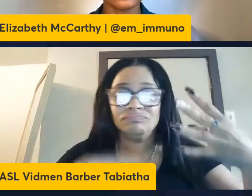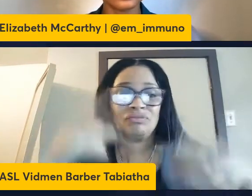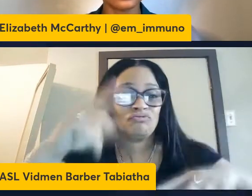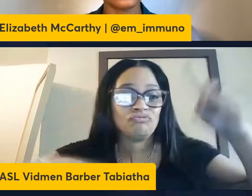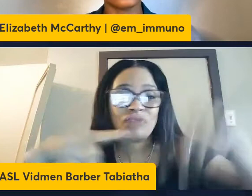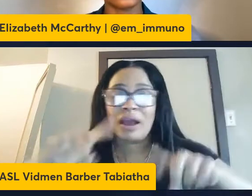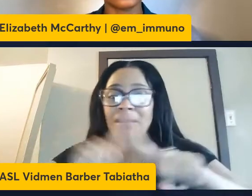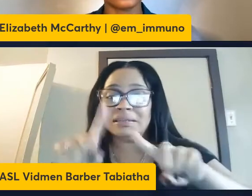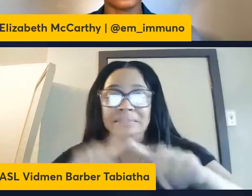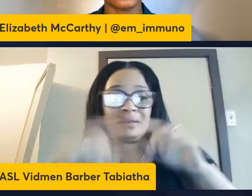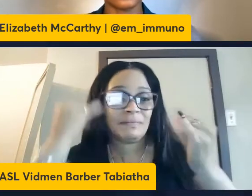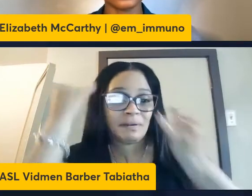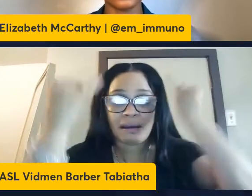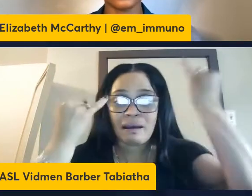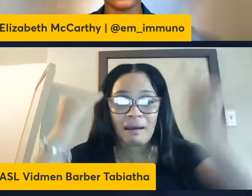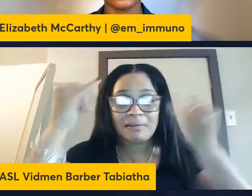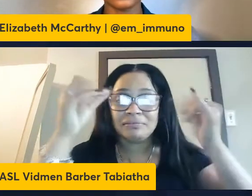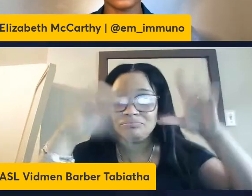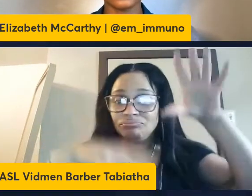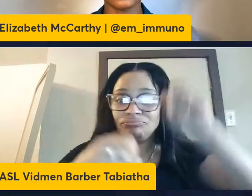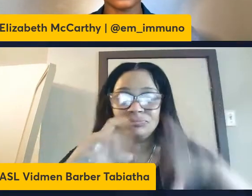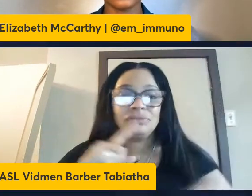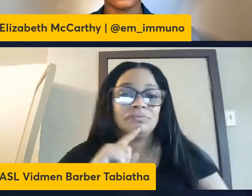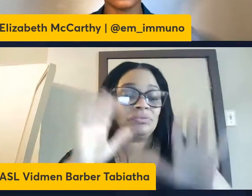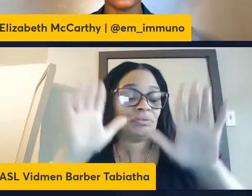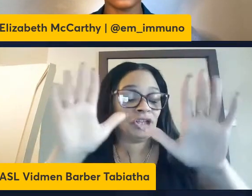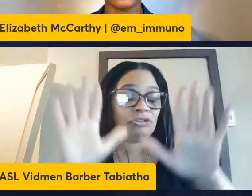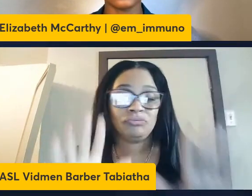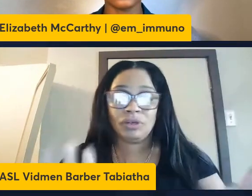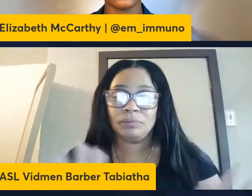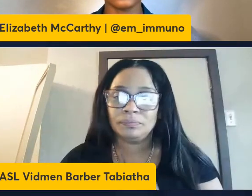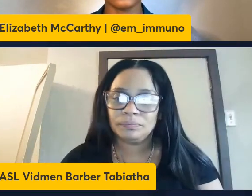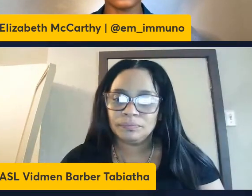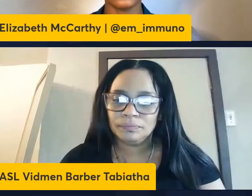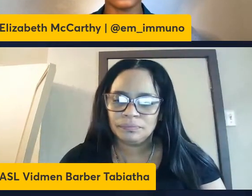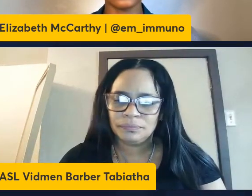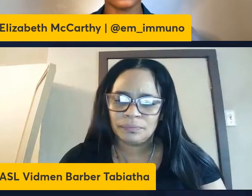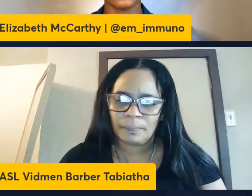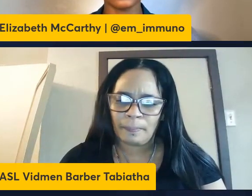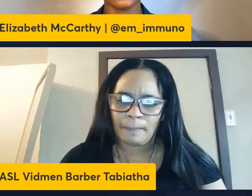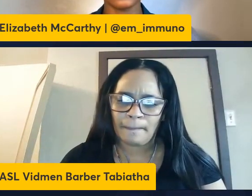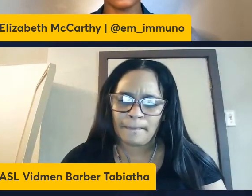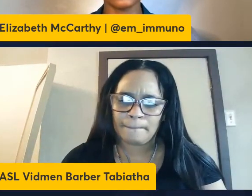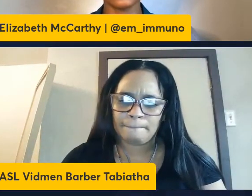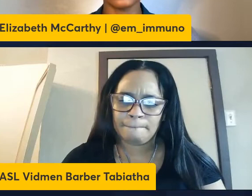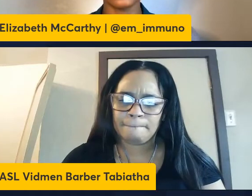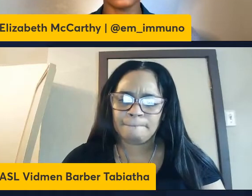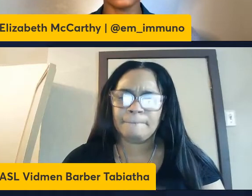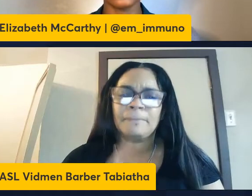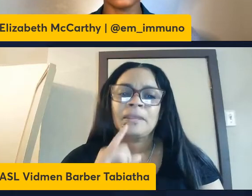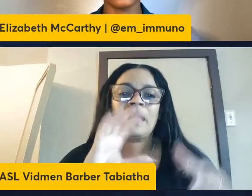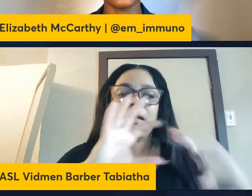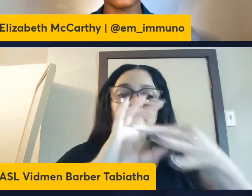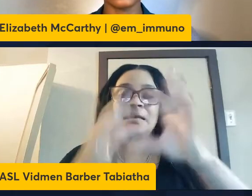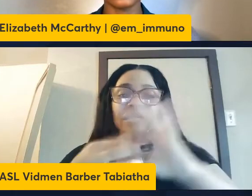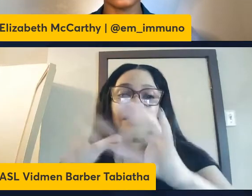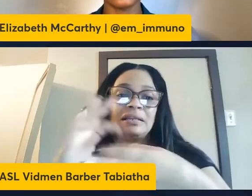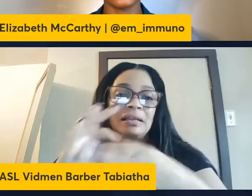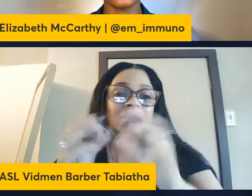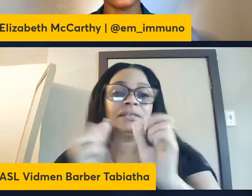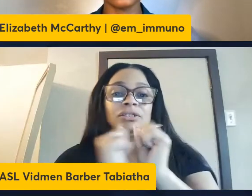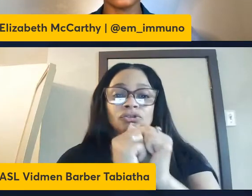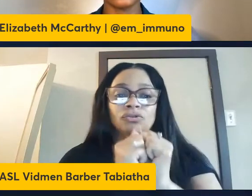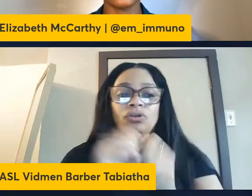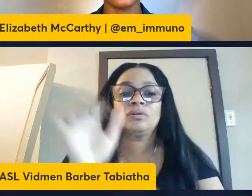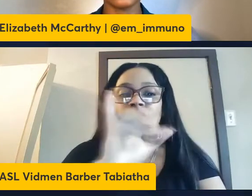of the overlap is definitely what all these terms are, really out there, connected and